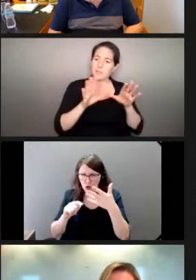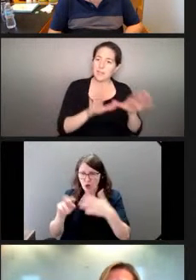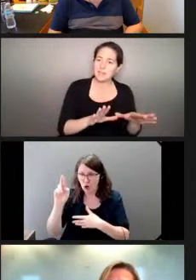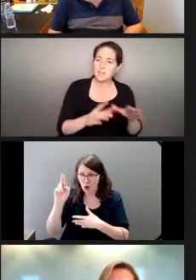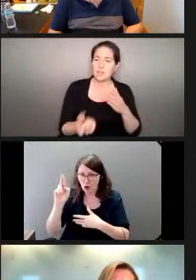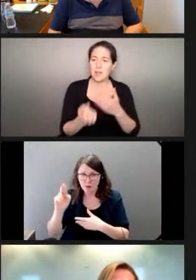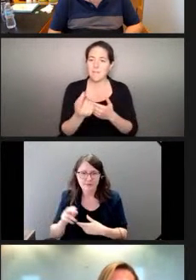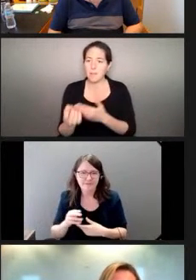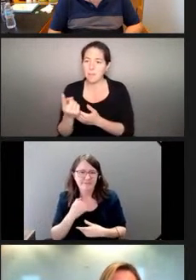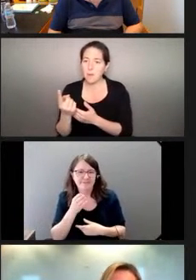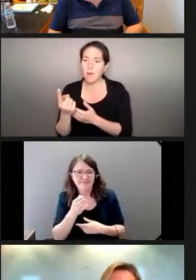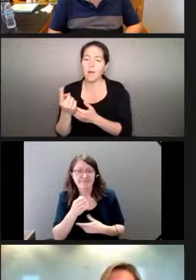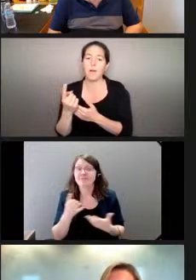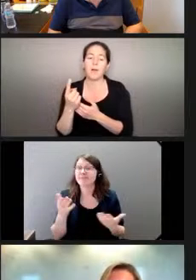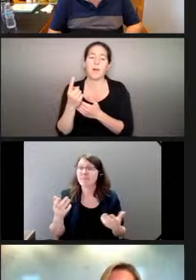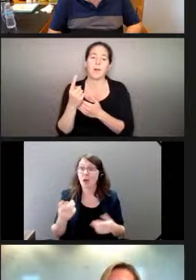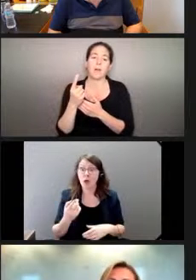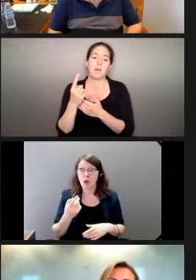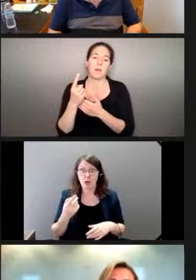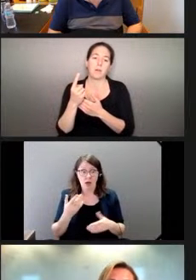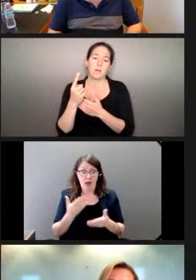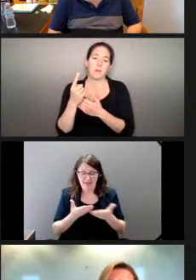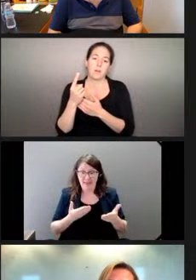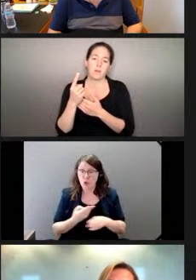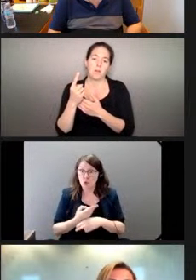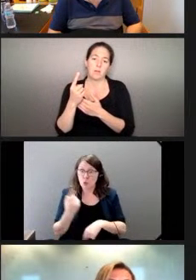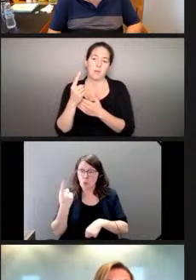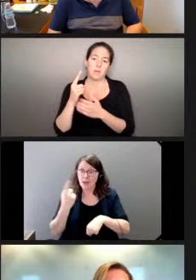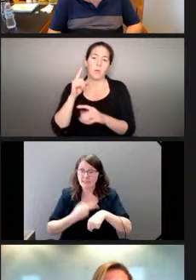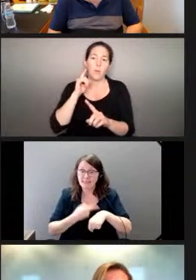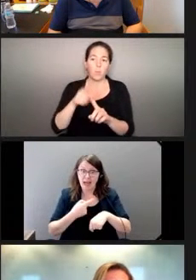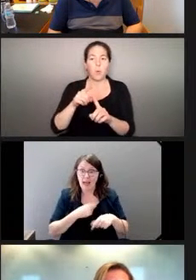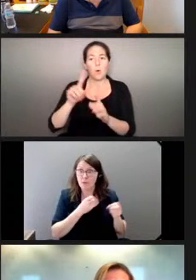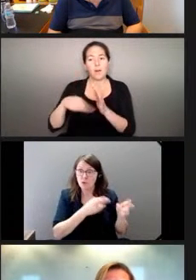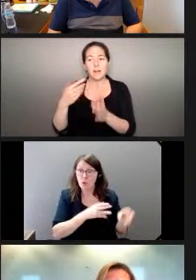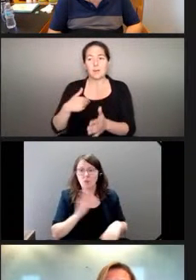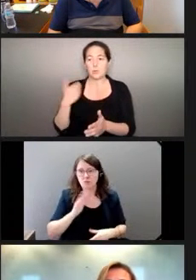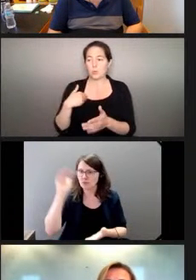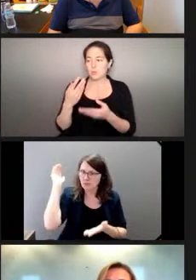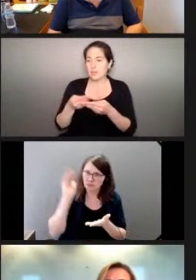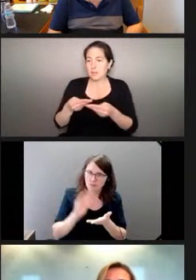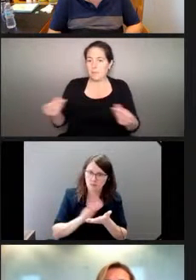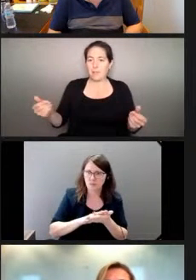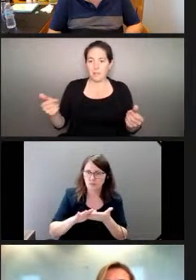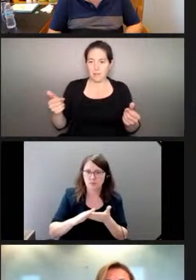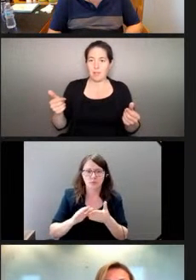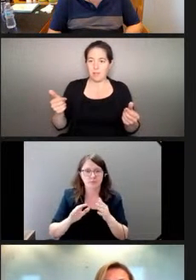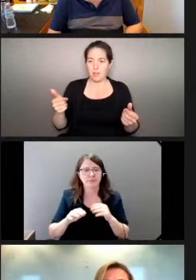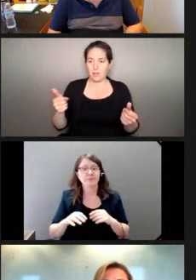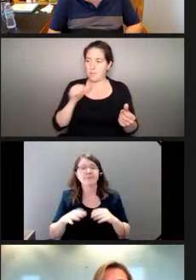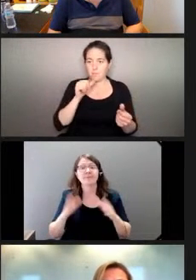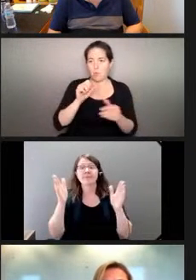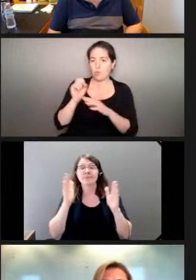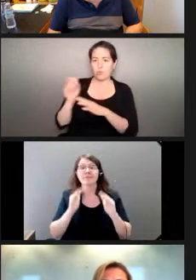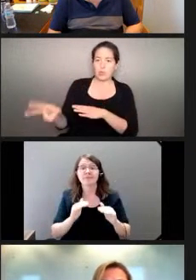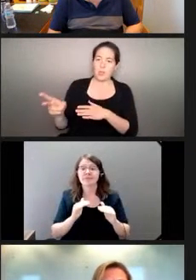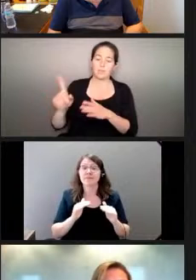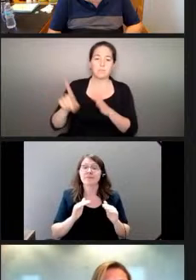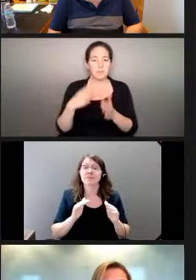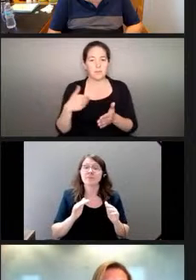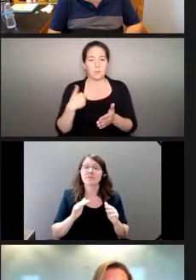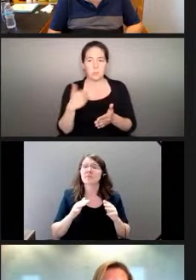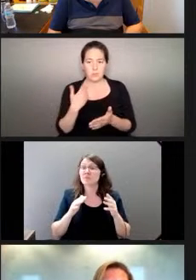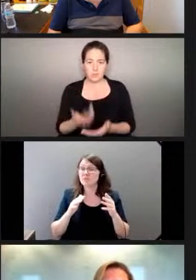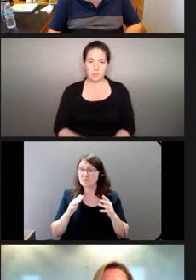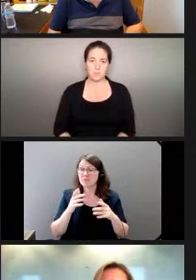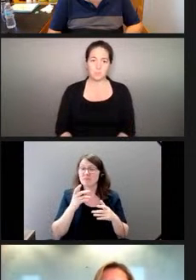here: single-use item reduction strategy, looking to put together a circular economy strategy that would look at both opportunities for us as a city,